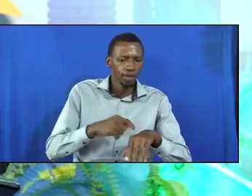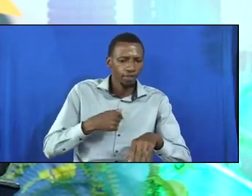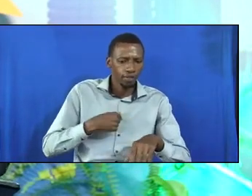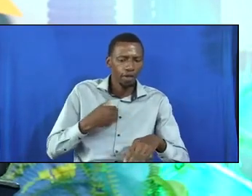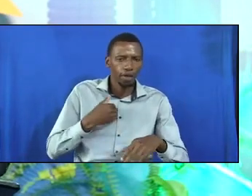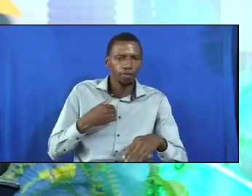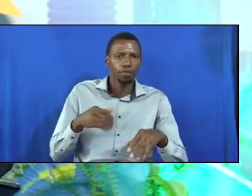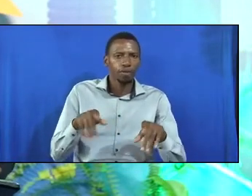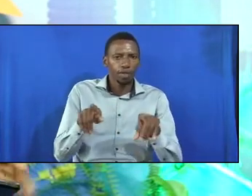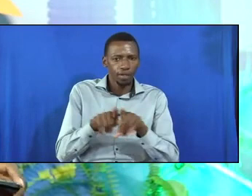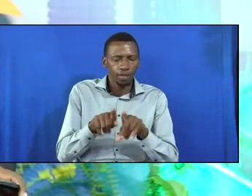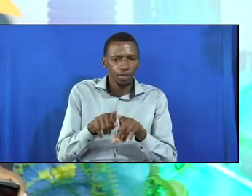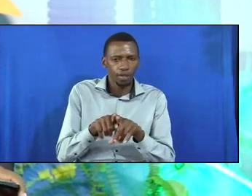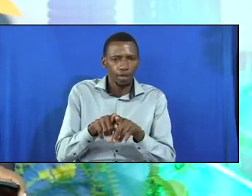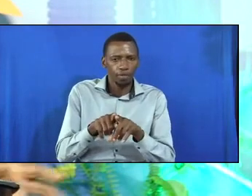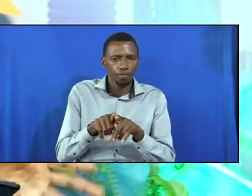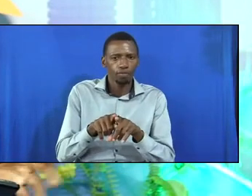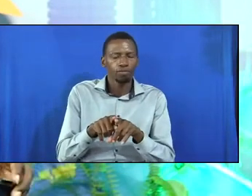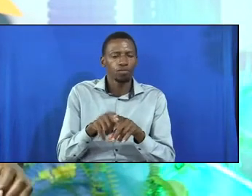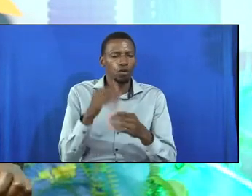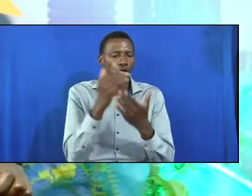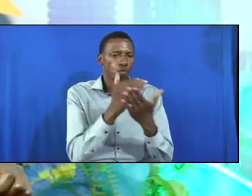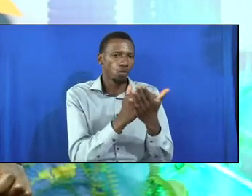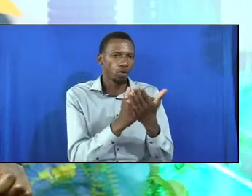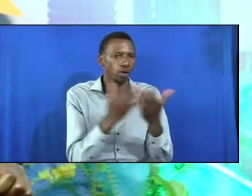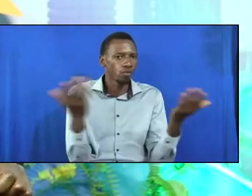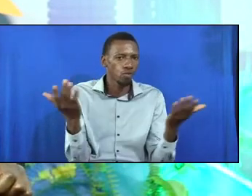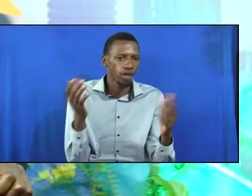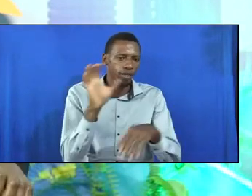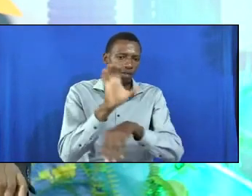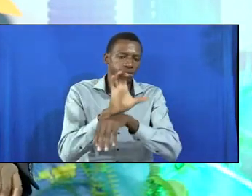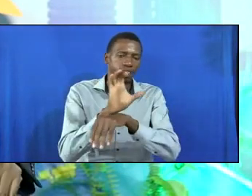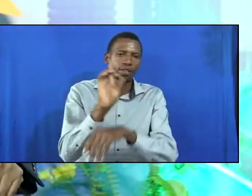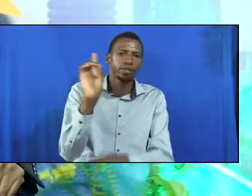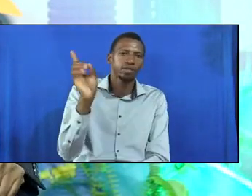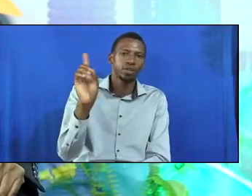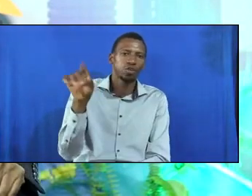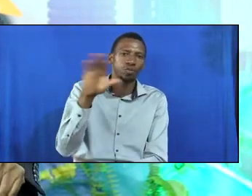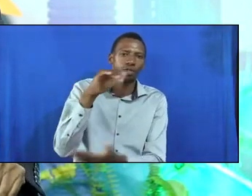function in Nairobi Central a couple of years ago.